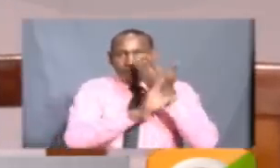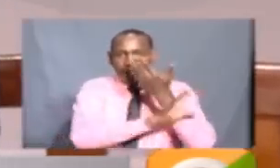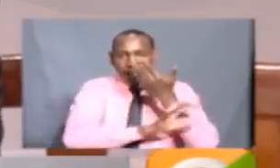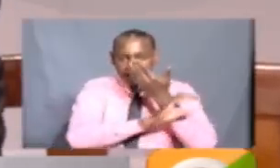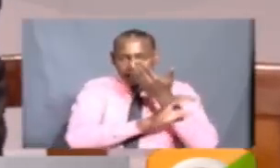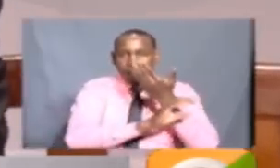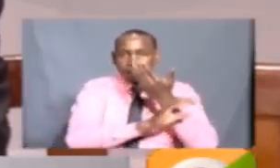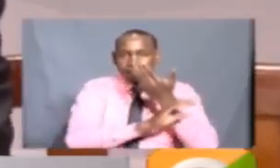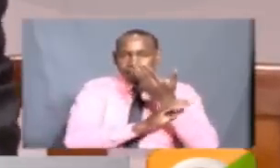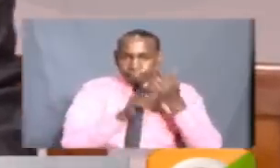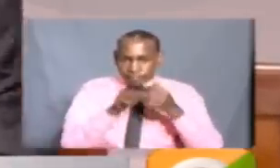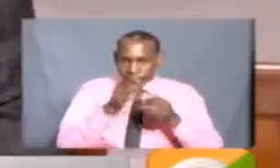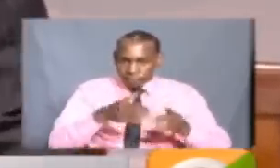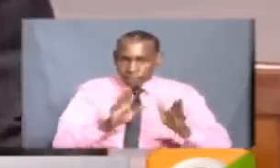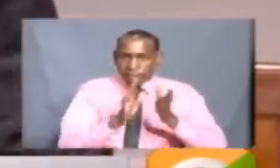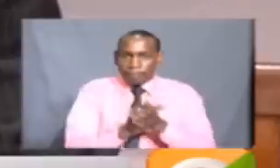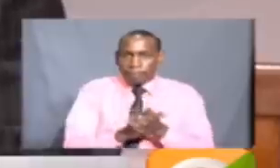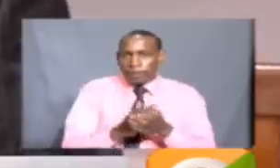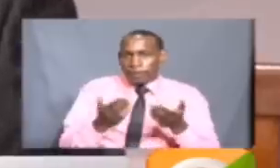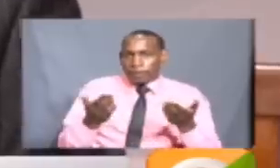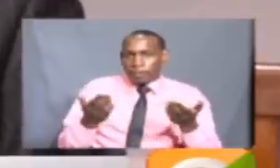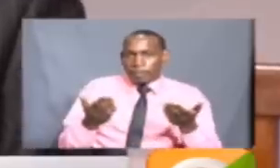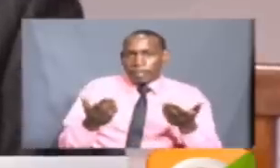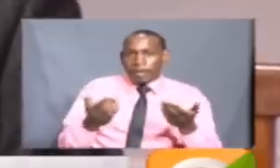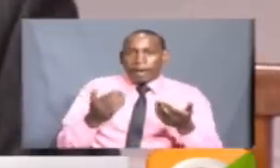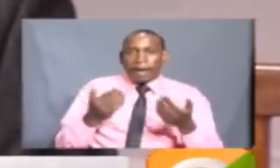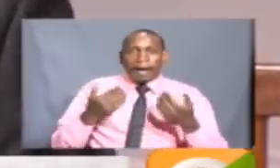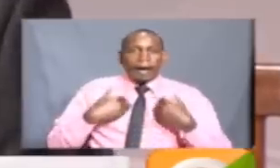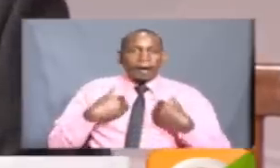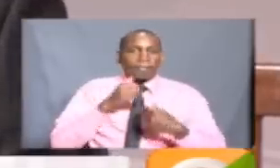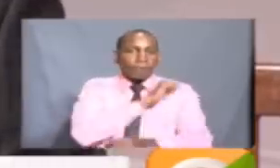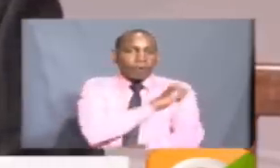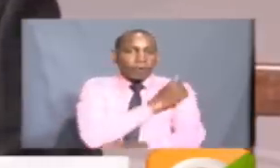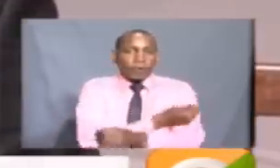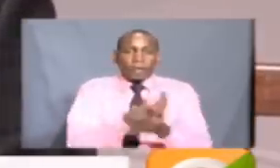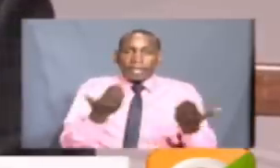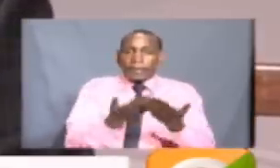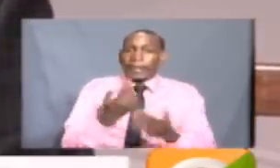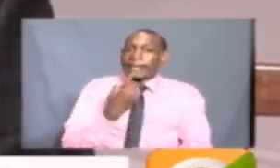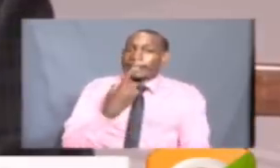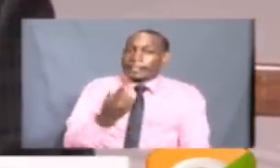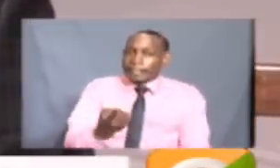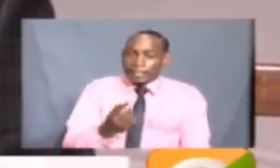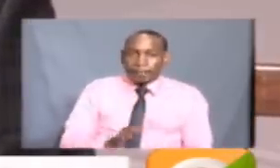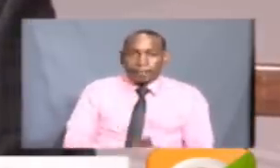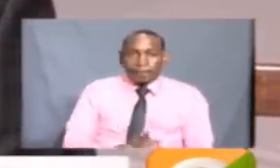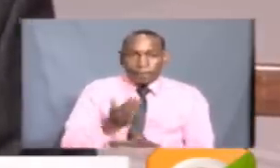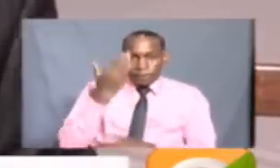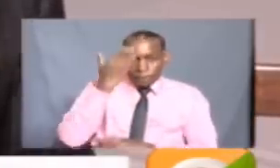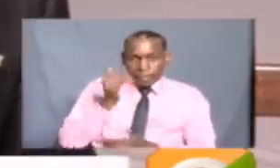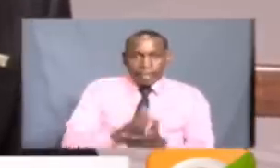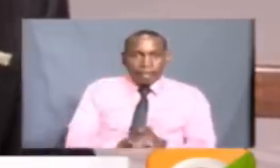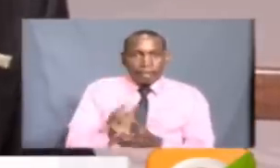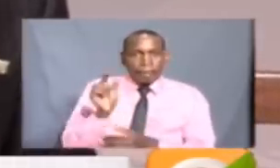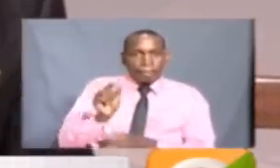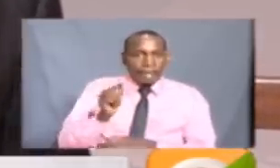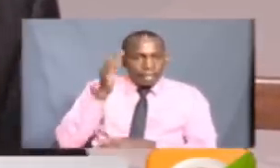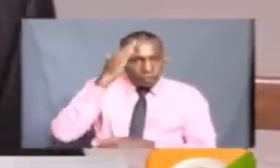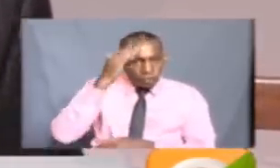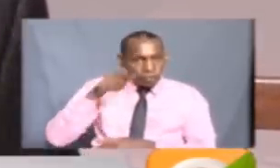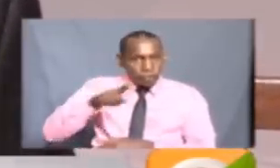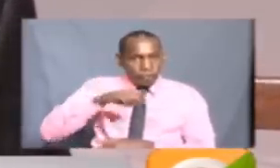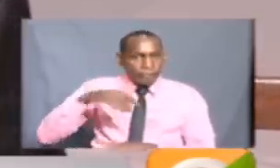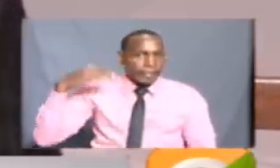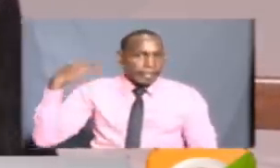way. Where is he getting the authority to tell us that? It's because he knows we are sheeple.